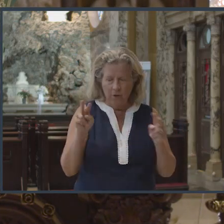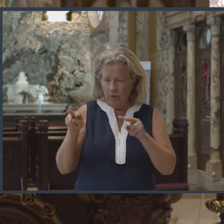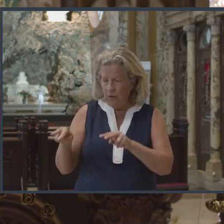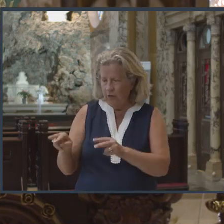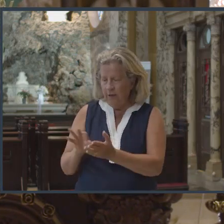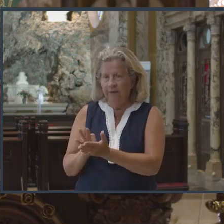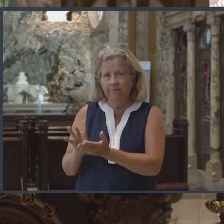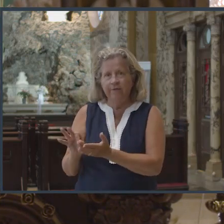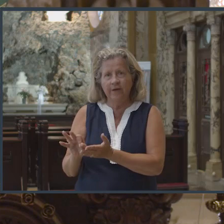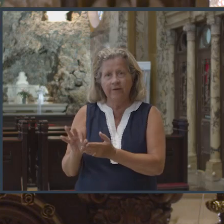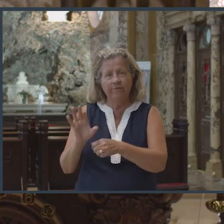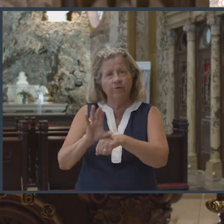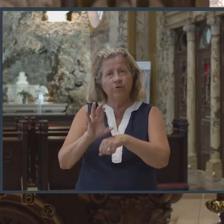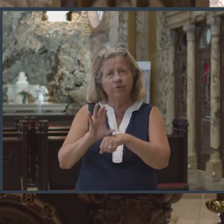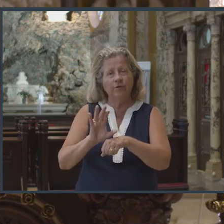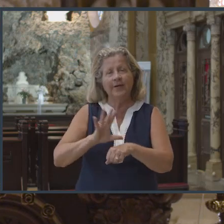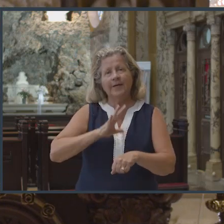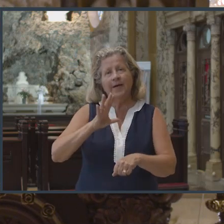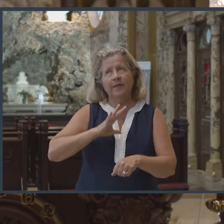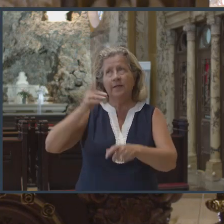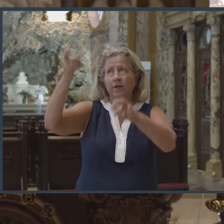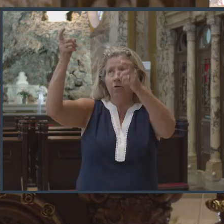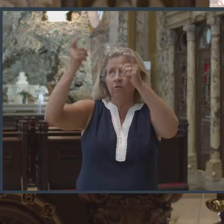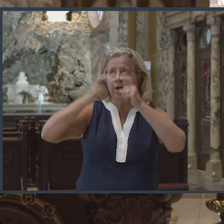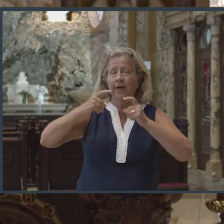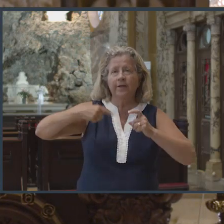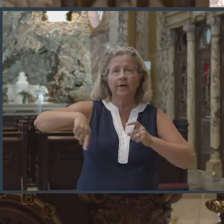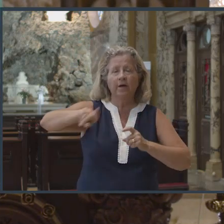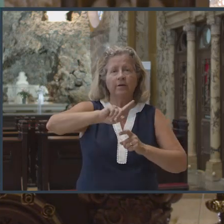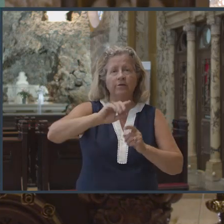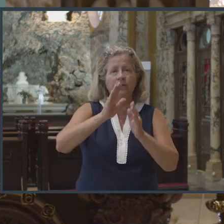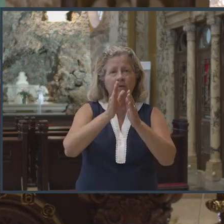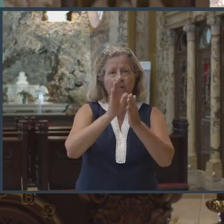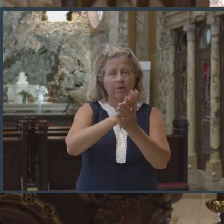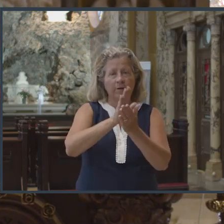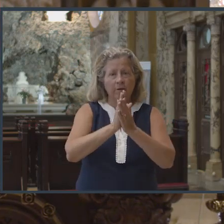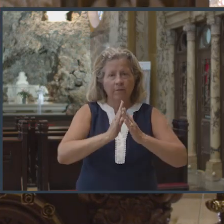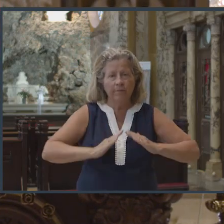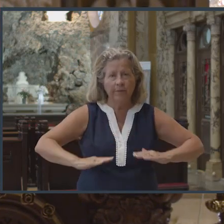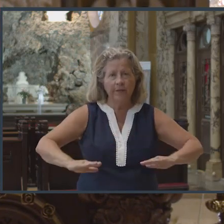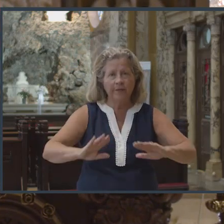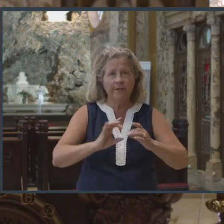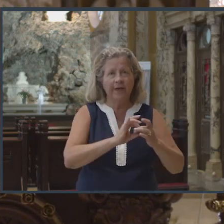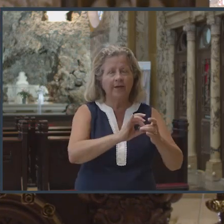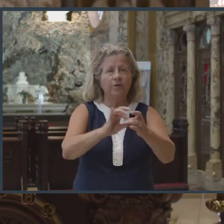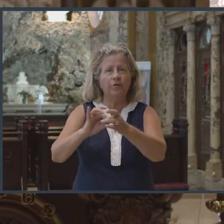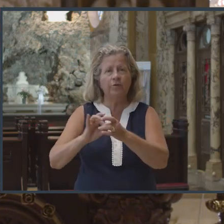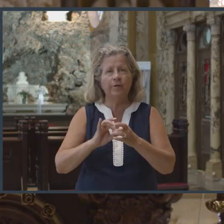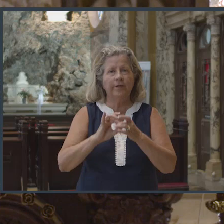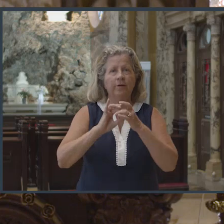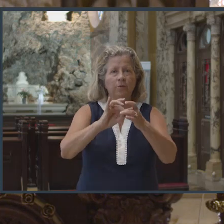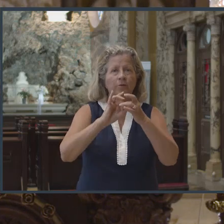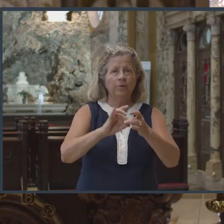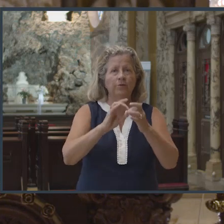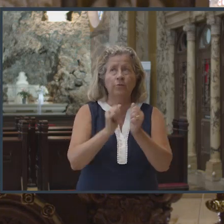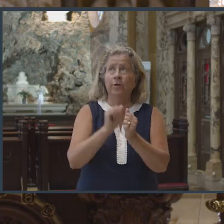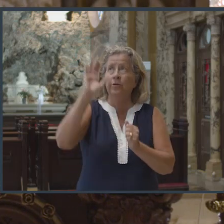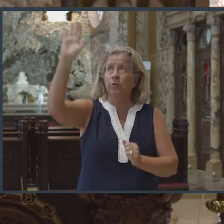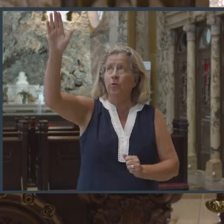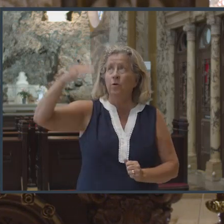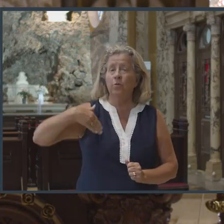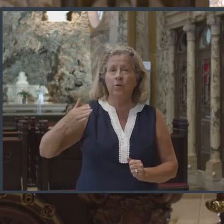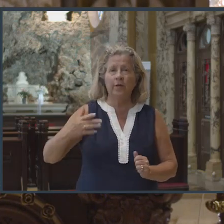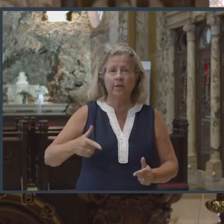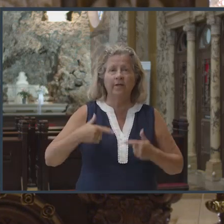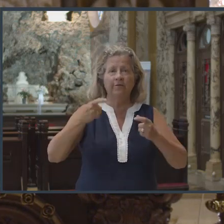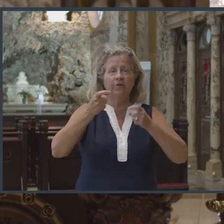your church, and graciously grant her peace and unity in accordance with your will, who live and reign forever and